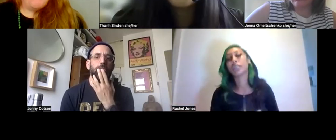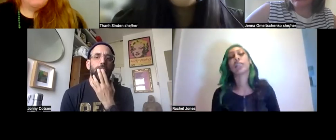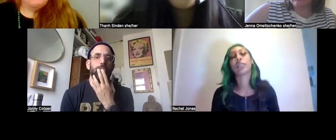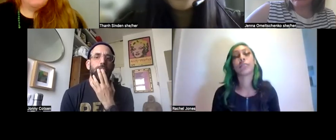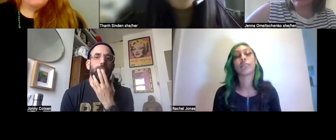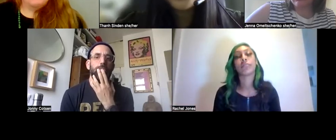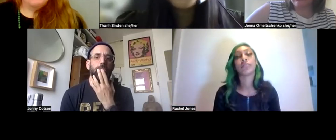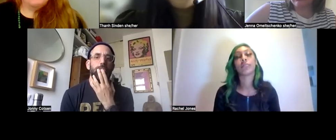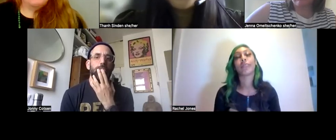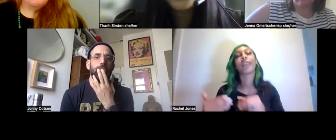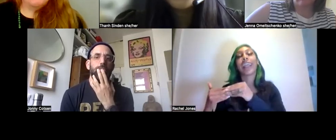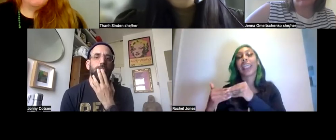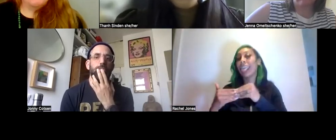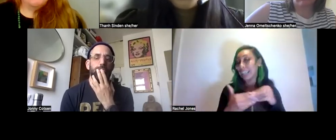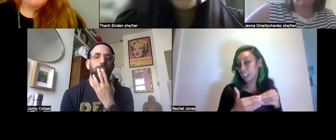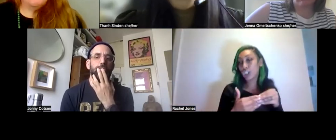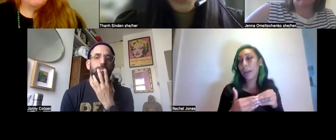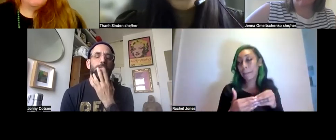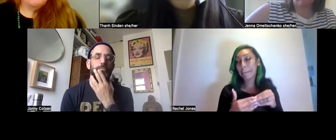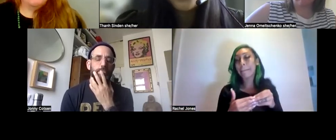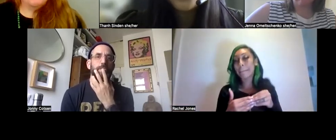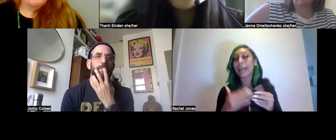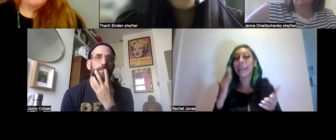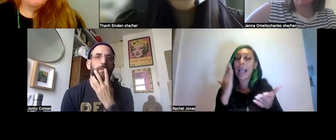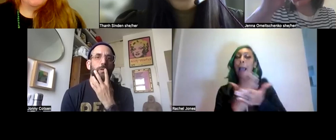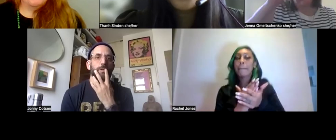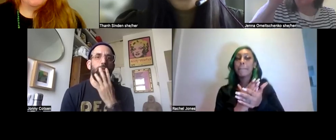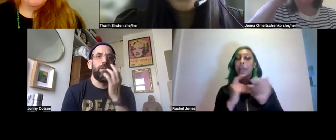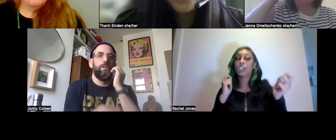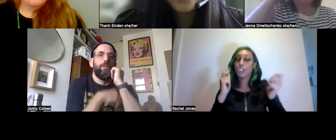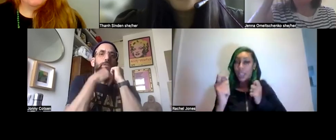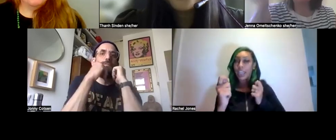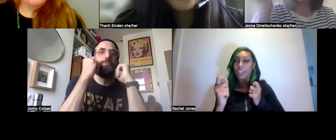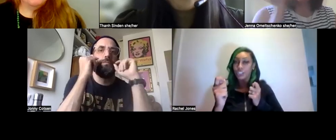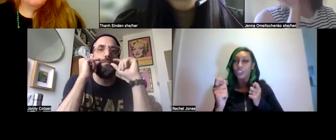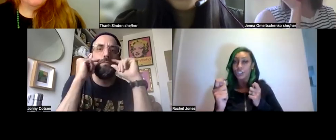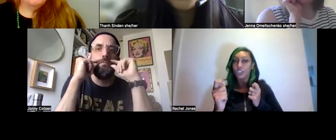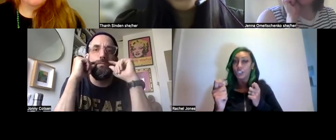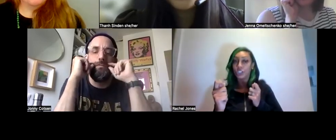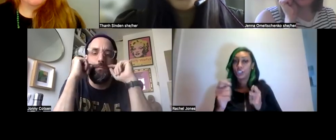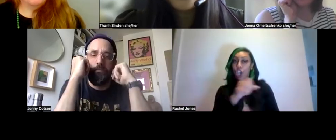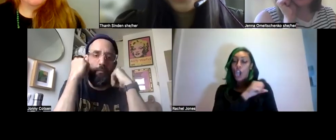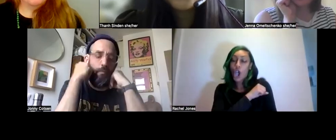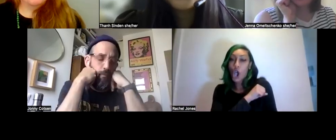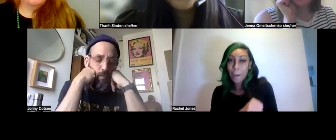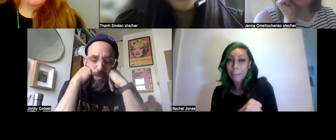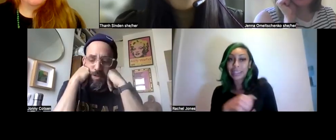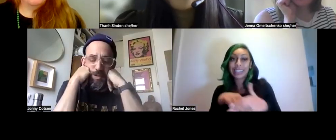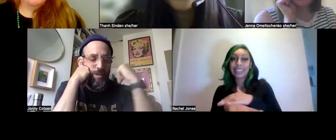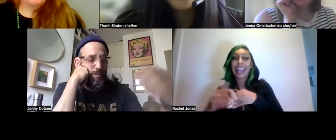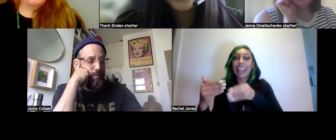I think leadership is definitely the change being committed in leadership